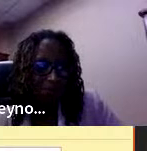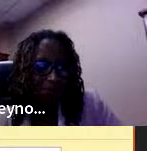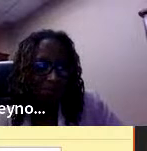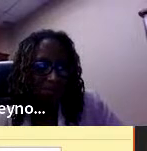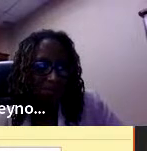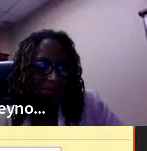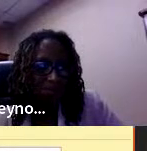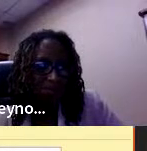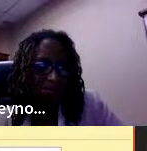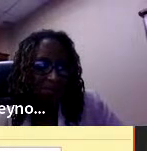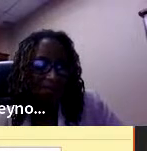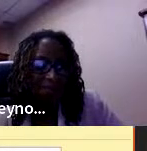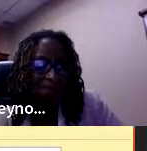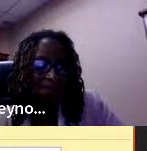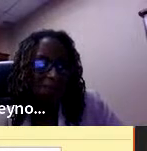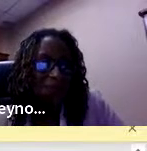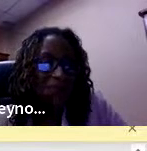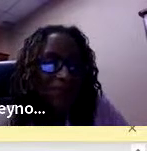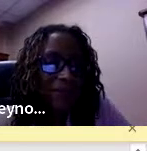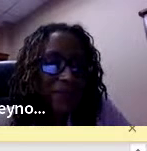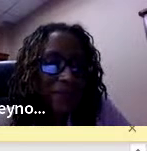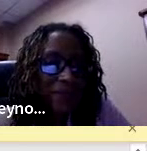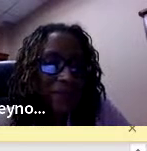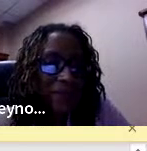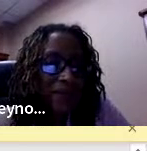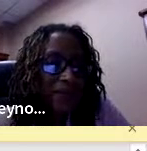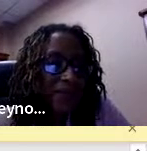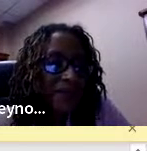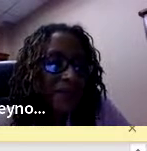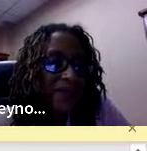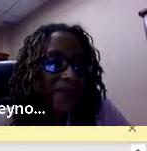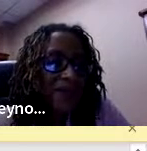Well, we're at a different slide now. What does this mean?